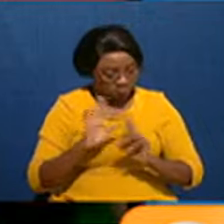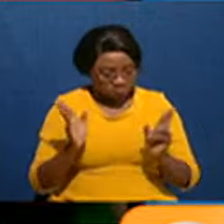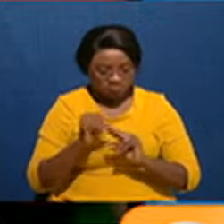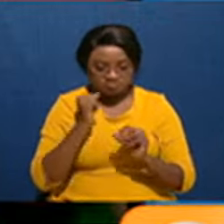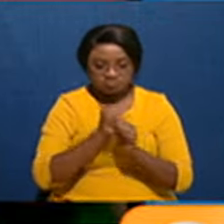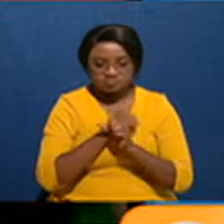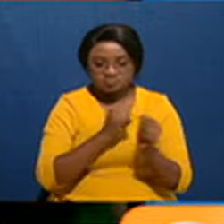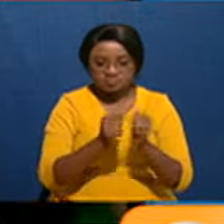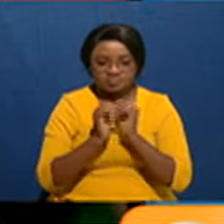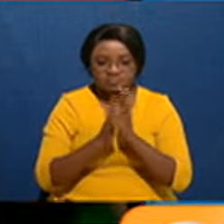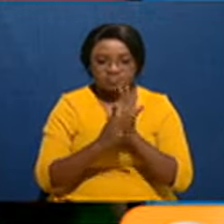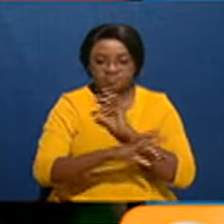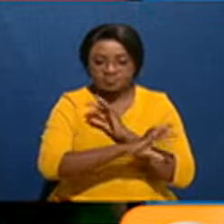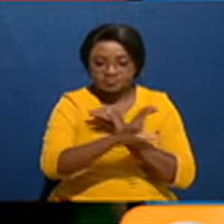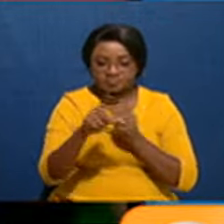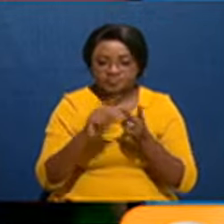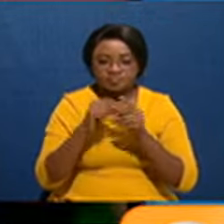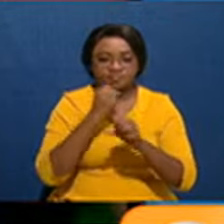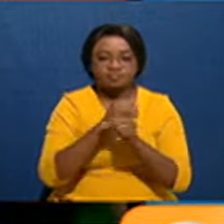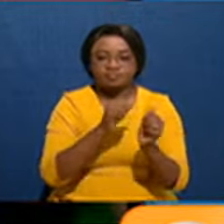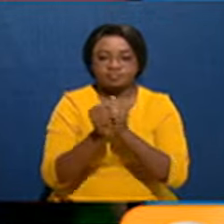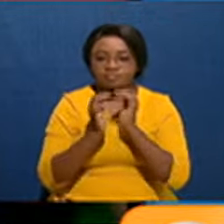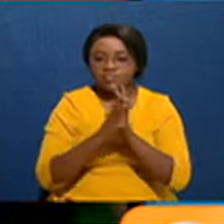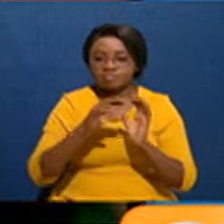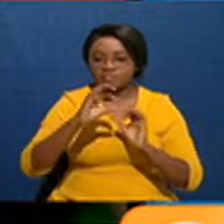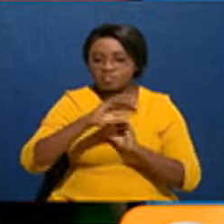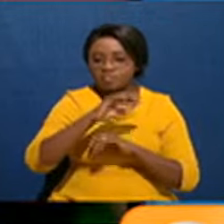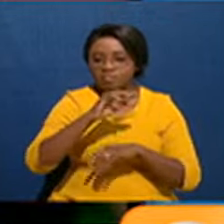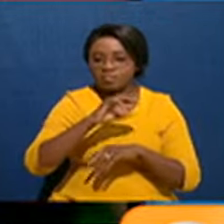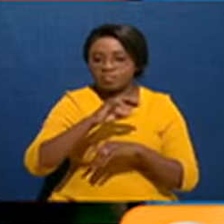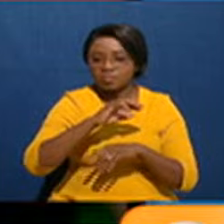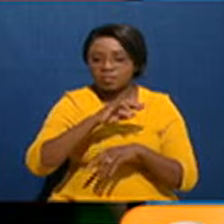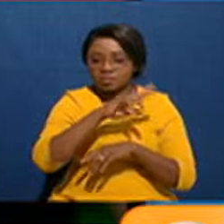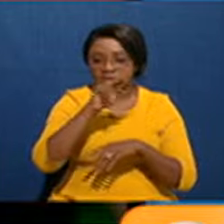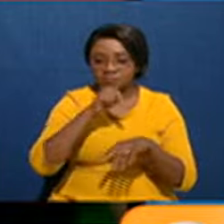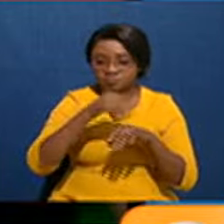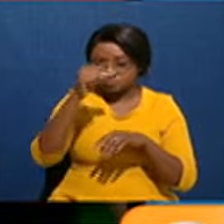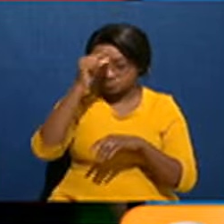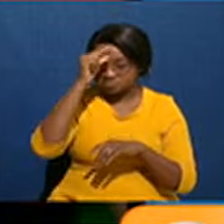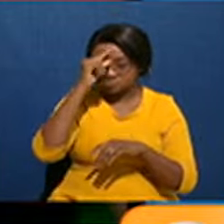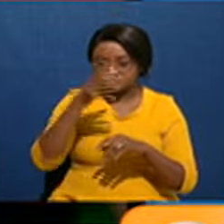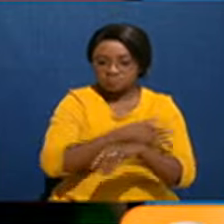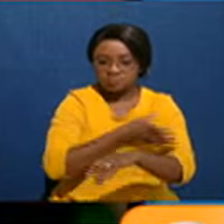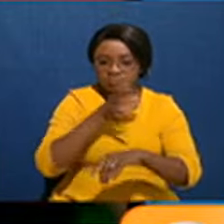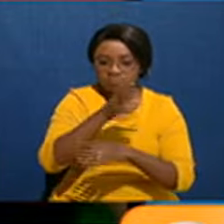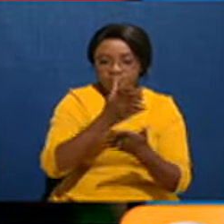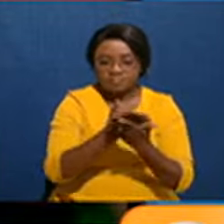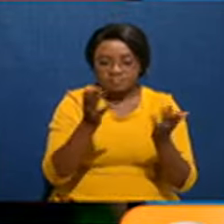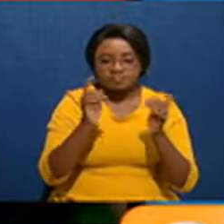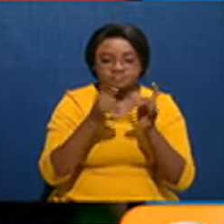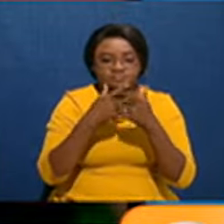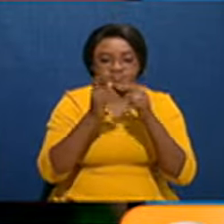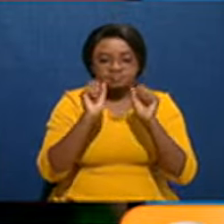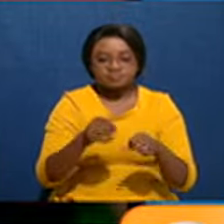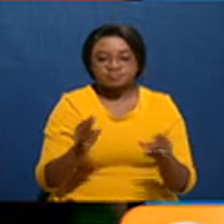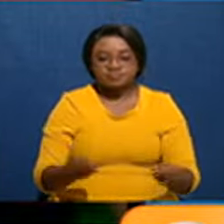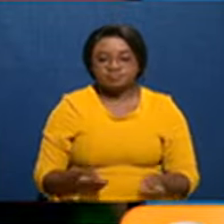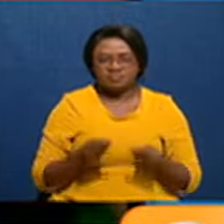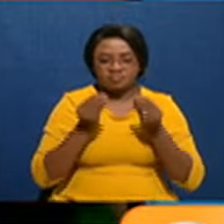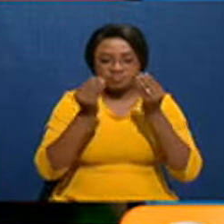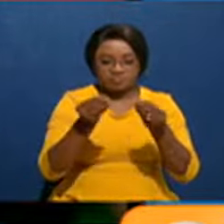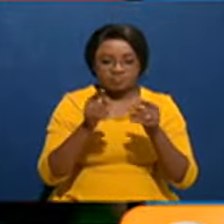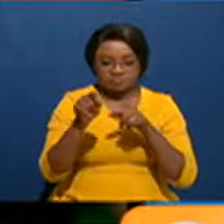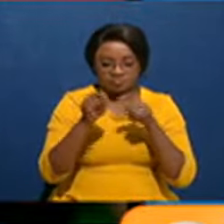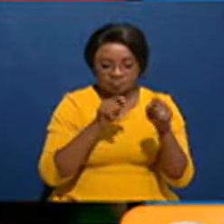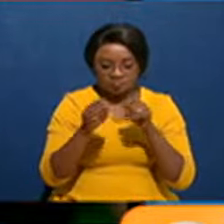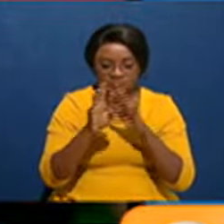national government, we are going to empower the Office of Chief Structural Engineer so that they are able to issue regulations within the